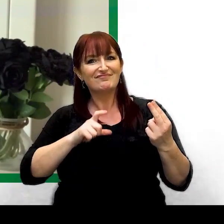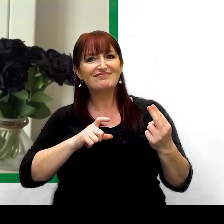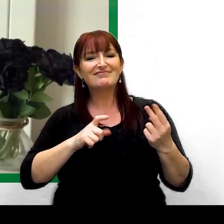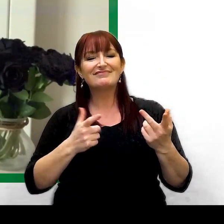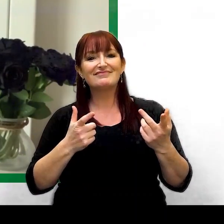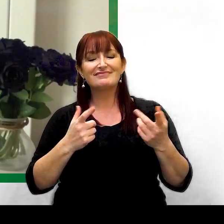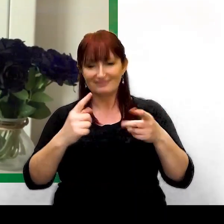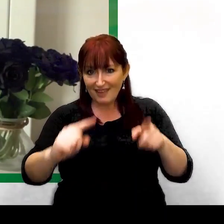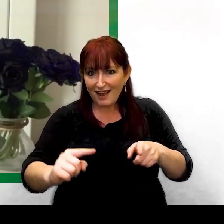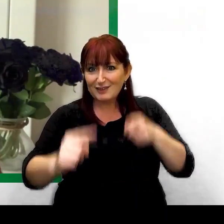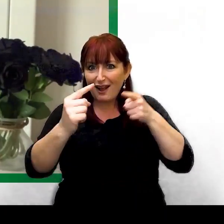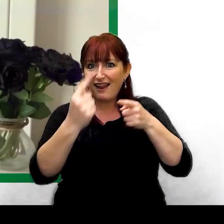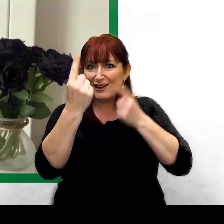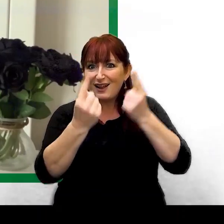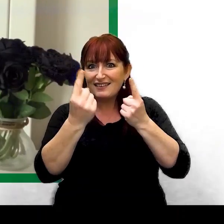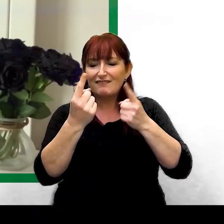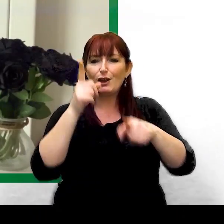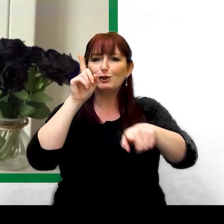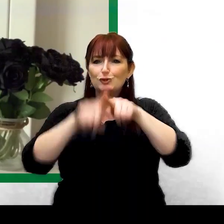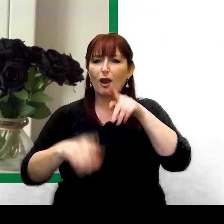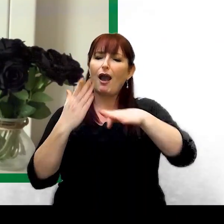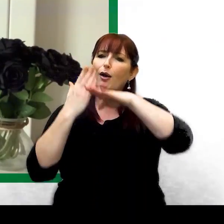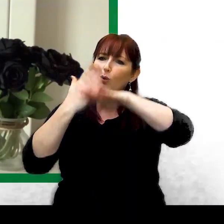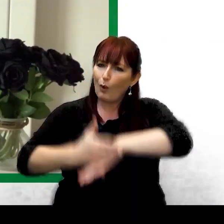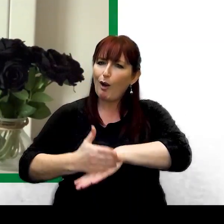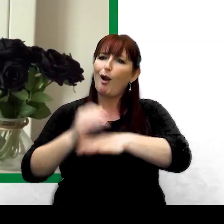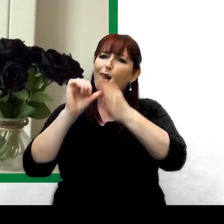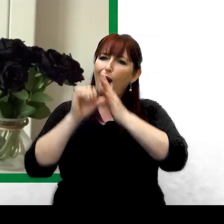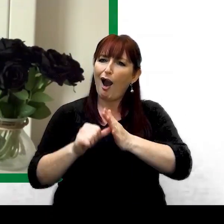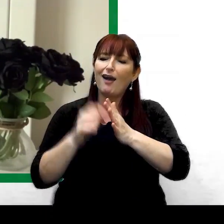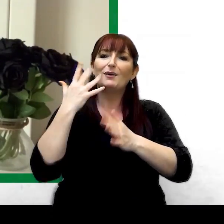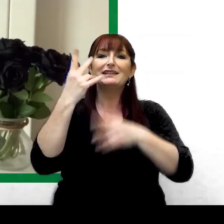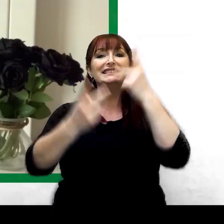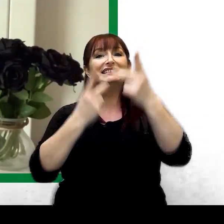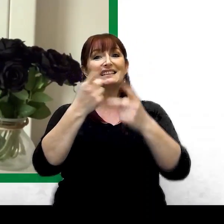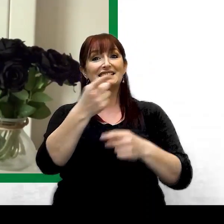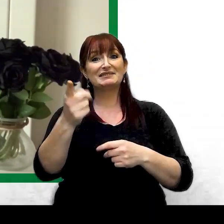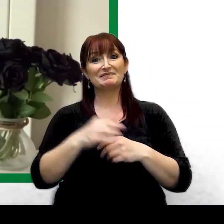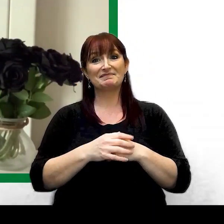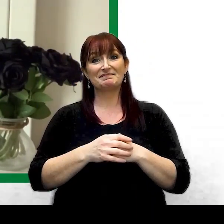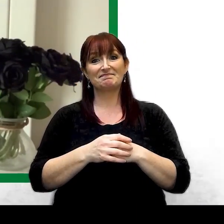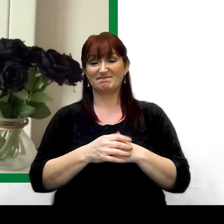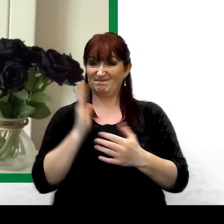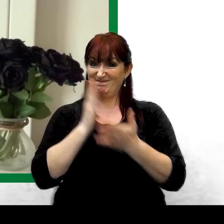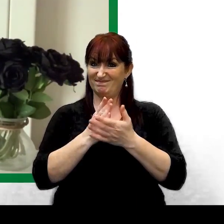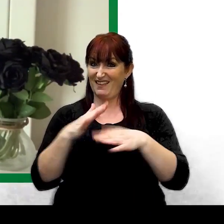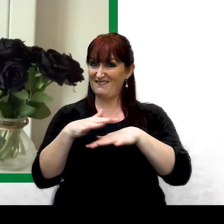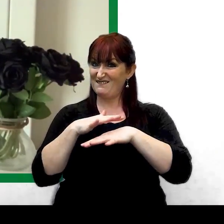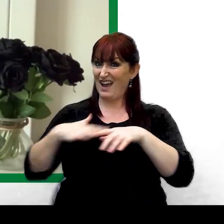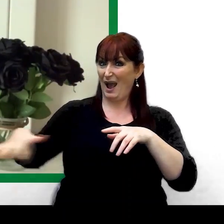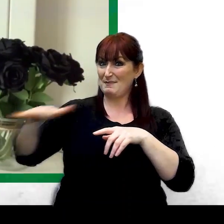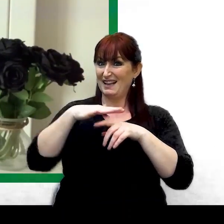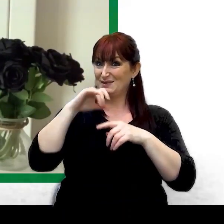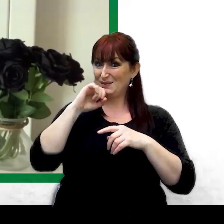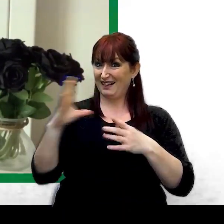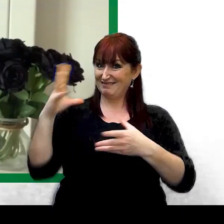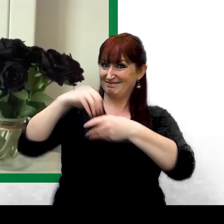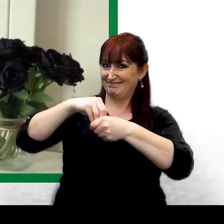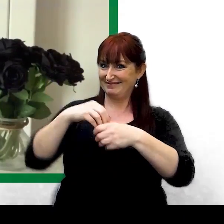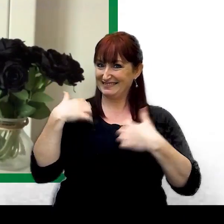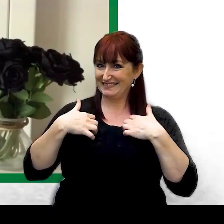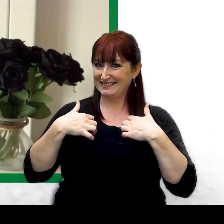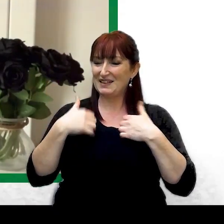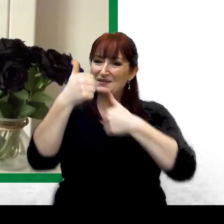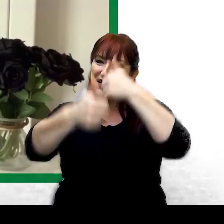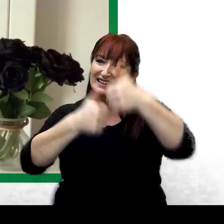yourself. Try and give 100% every time you sing. I'm sure your families will also enjoy joining in too. Well